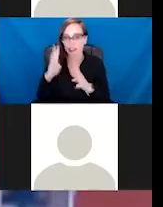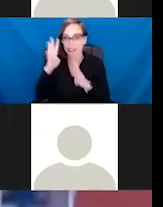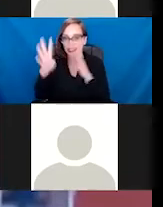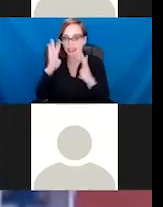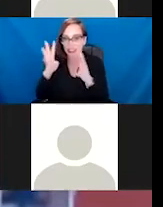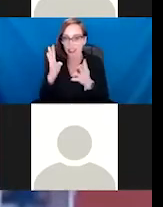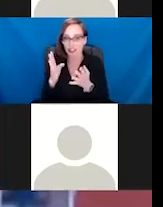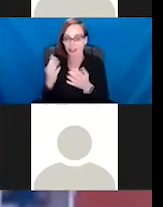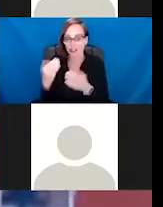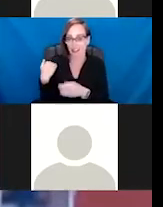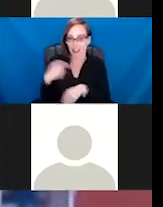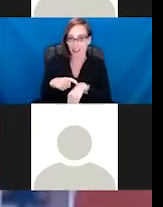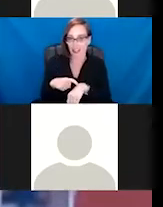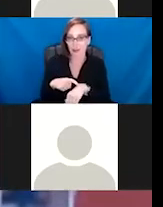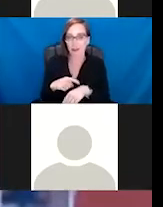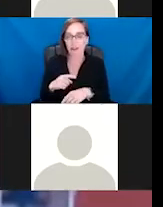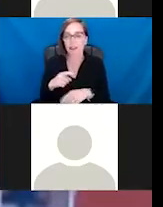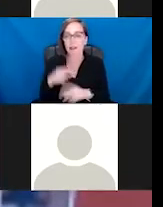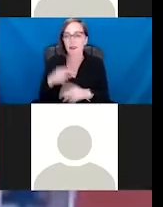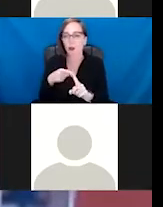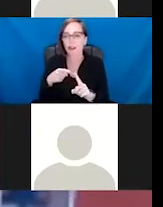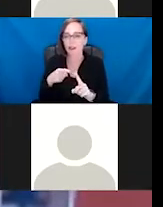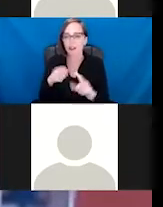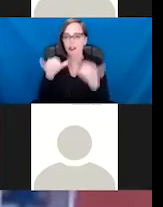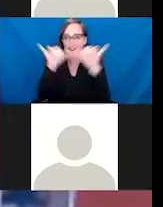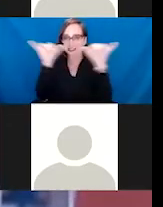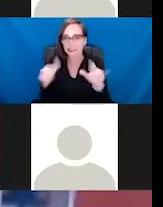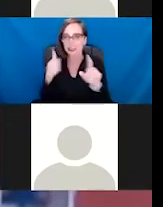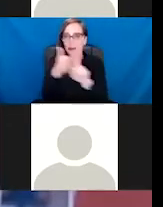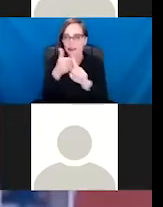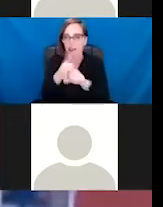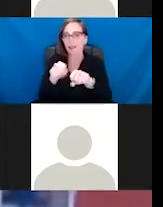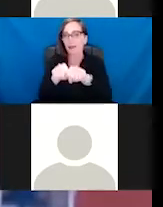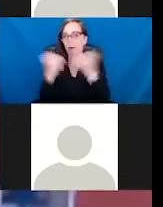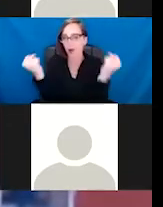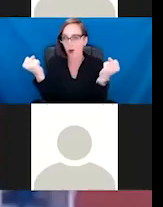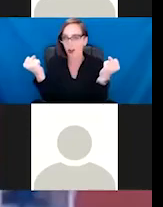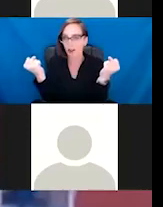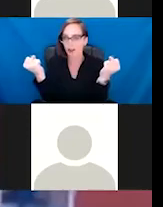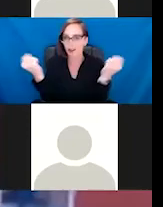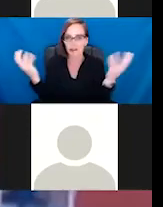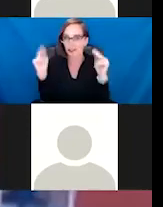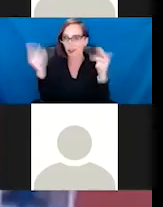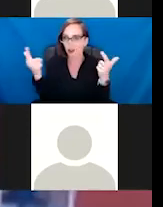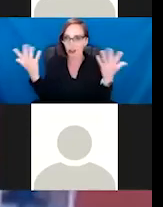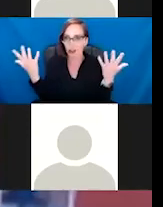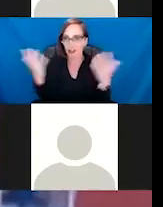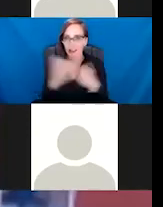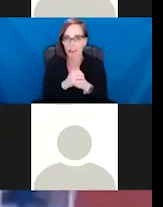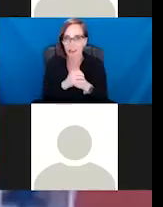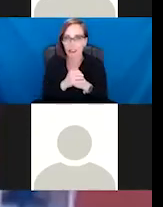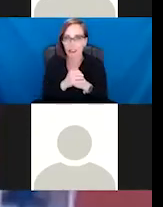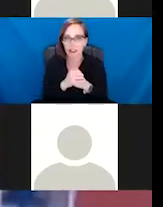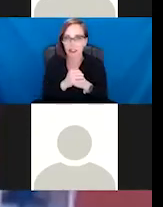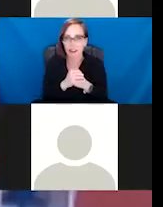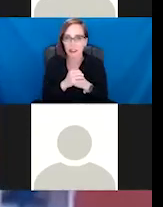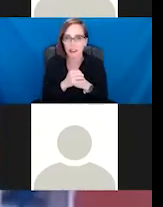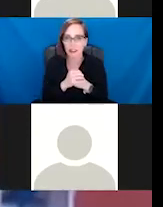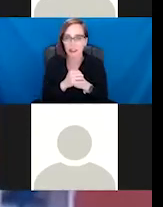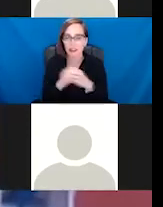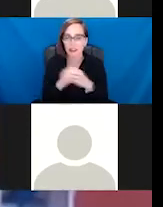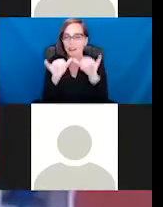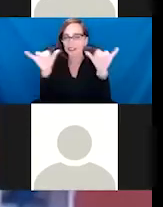that acknowledging that the system is broken and isn't necessarily already, have initiatives that